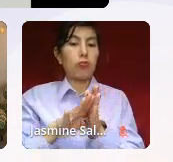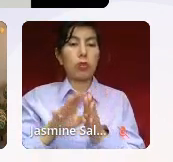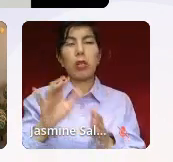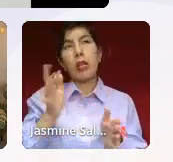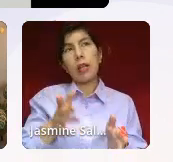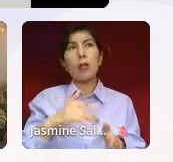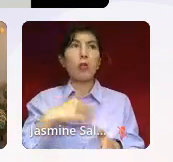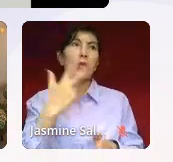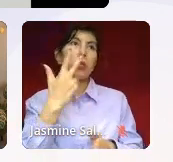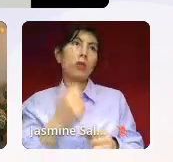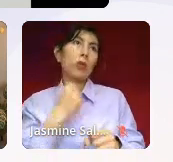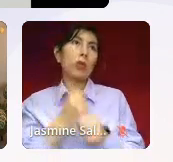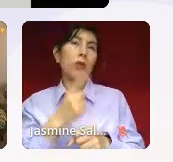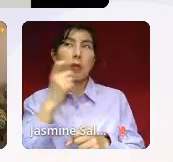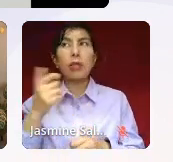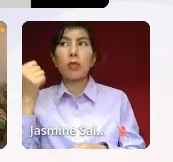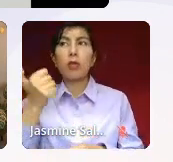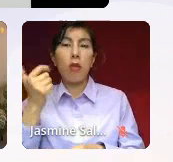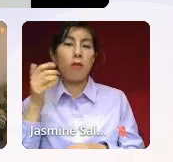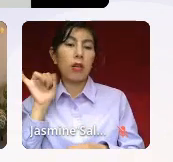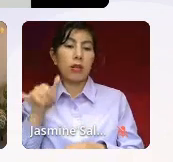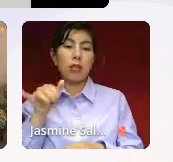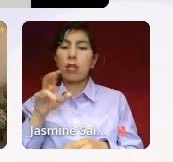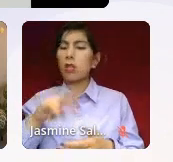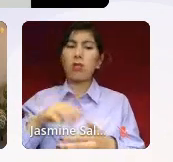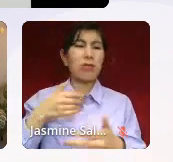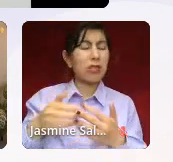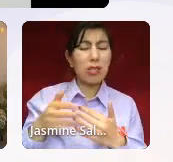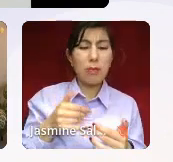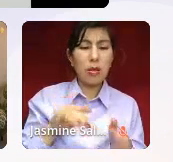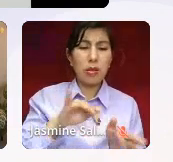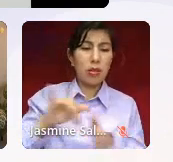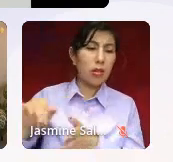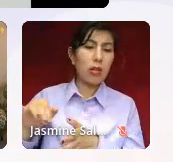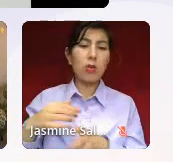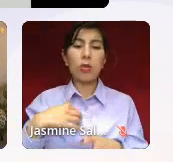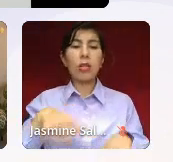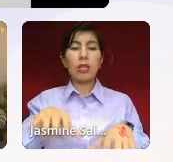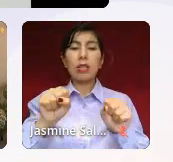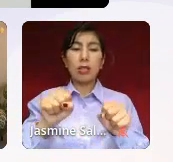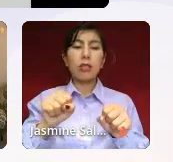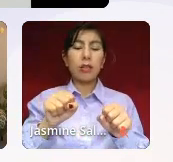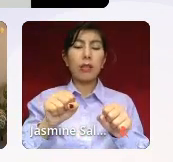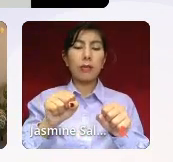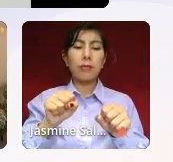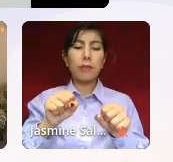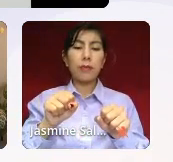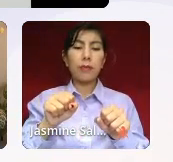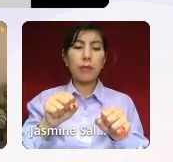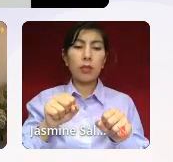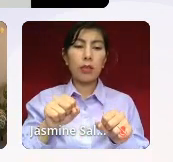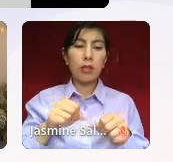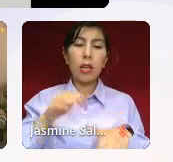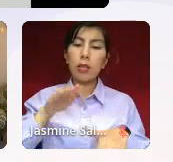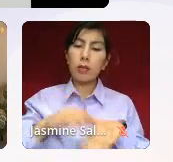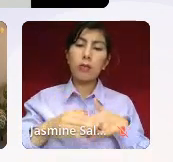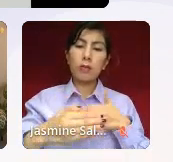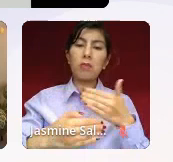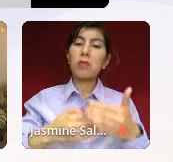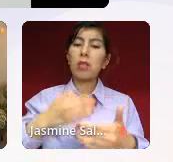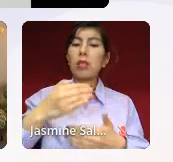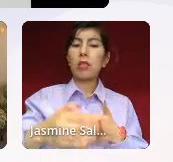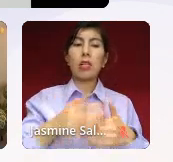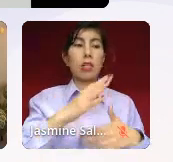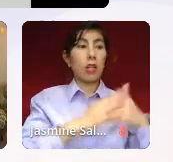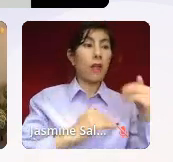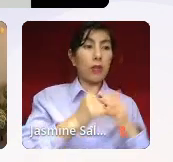what the funding is, but that doesn't matter. We have to take this at the pace that is comfortable for the folks that